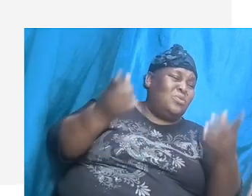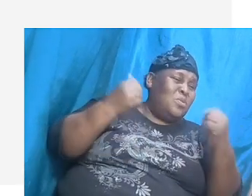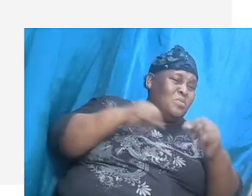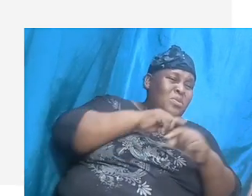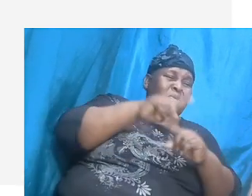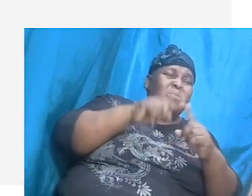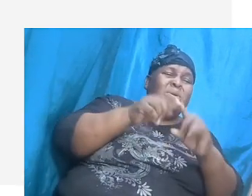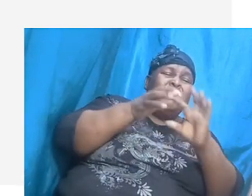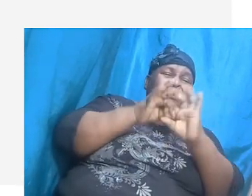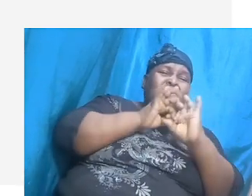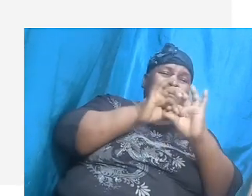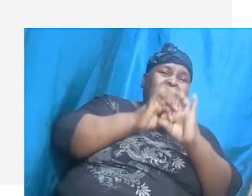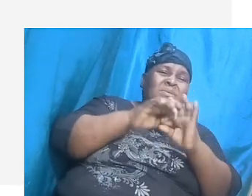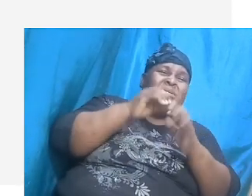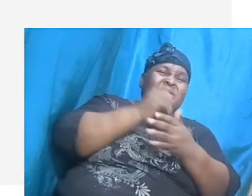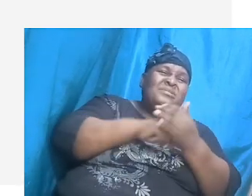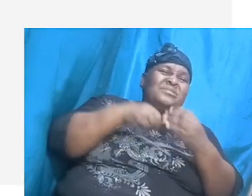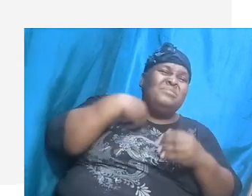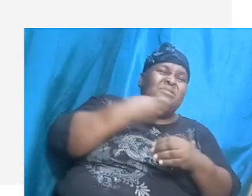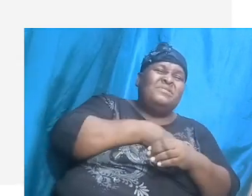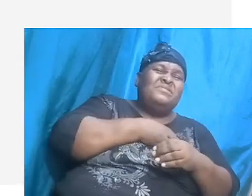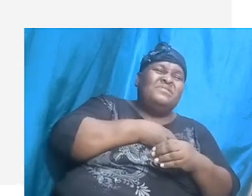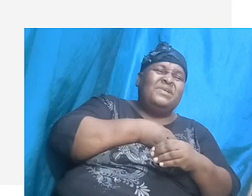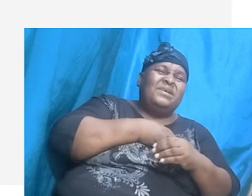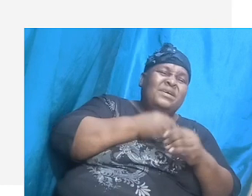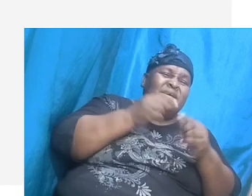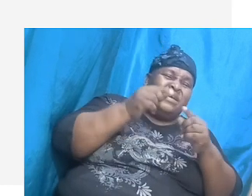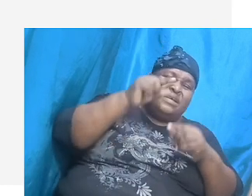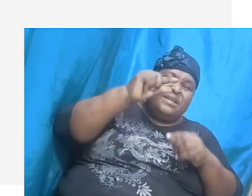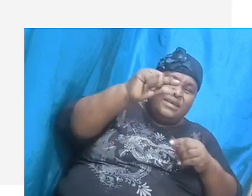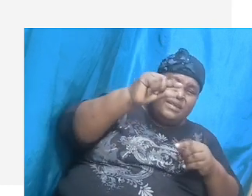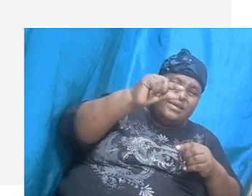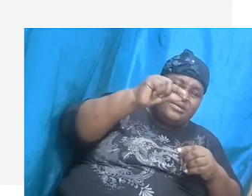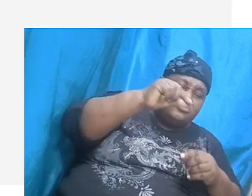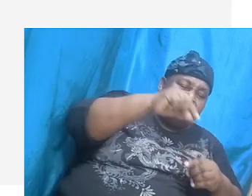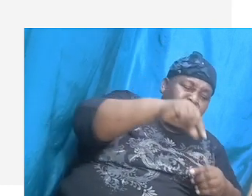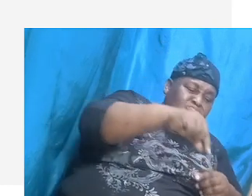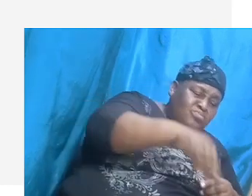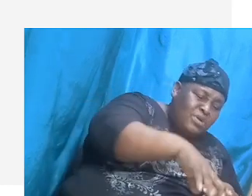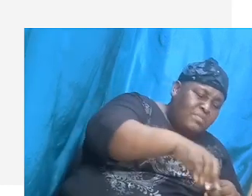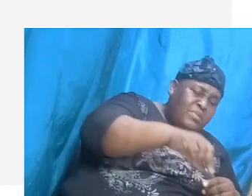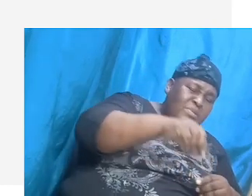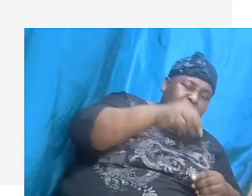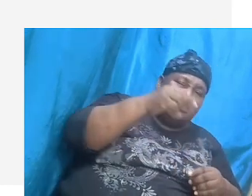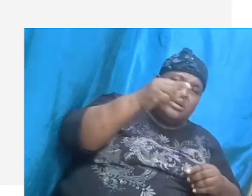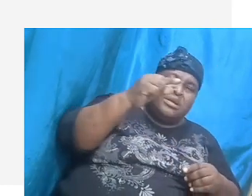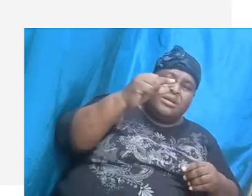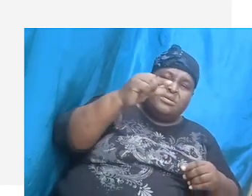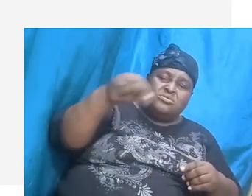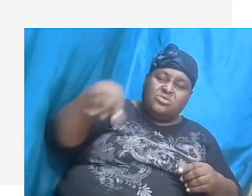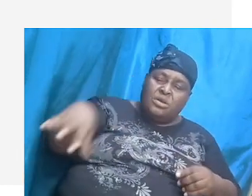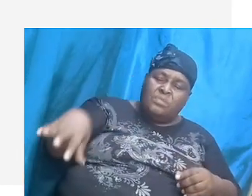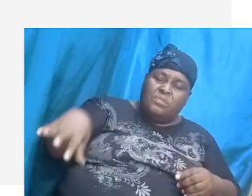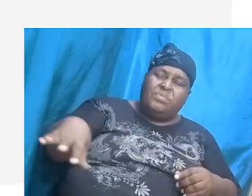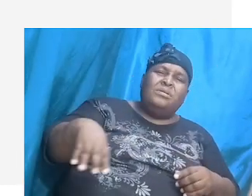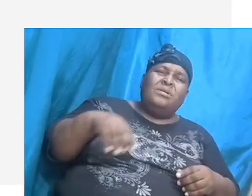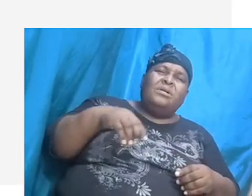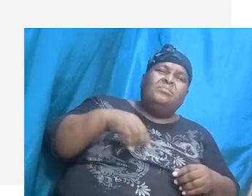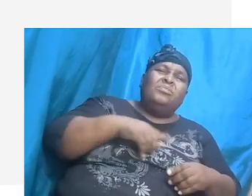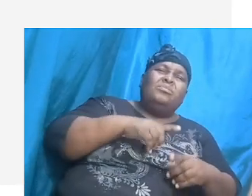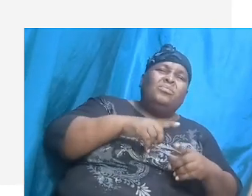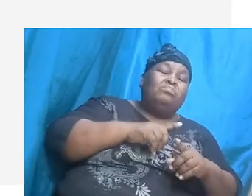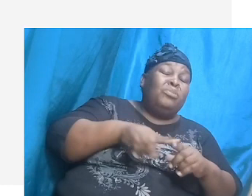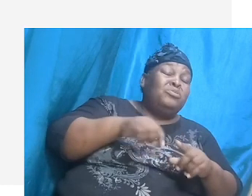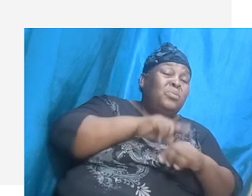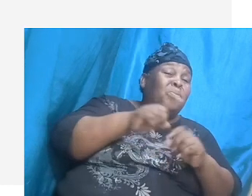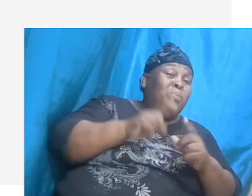getting some little drops here and a little drop there. But can I tell you, brethren, there is something that happens when the child of God is united.